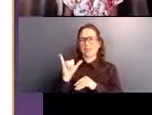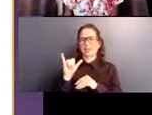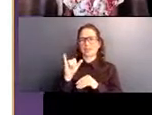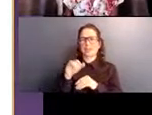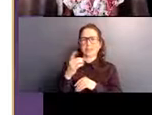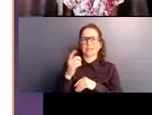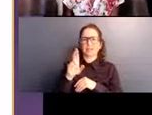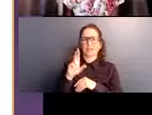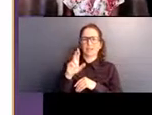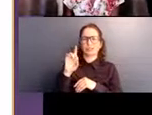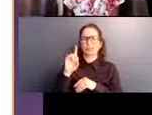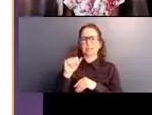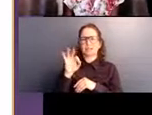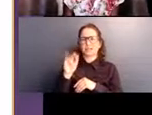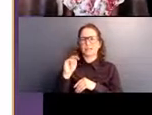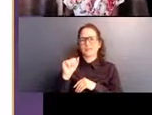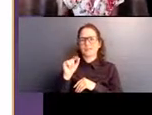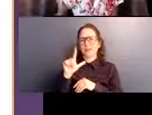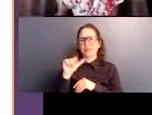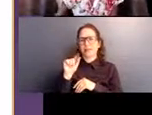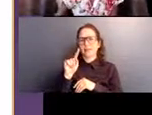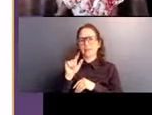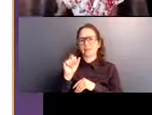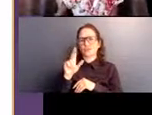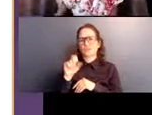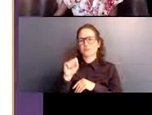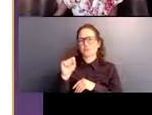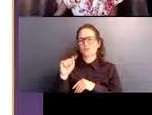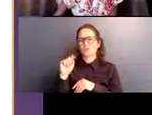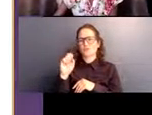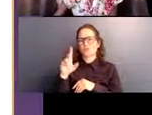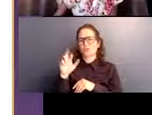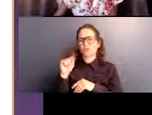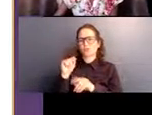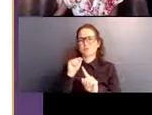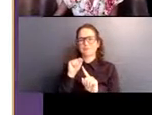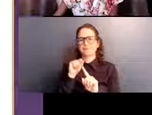Lazaria Stewart is that Dr. Stewart adds a